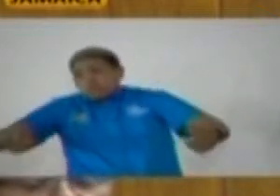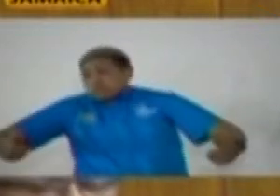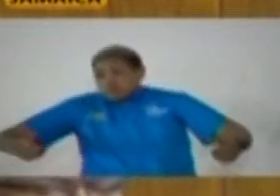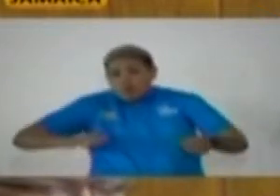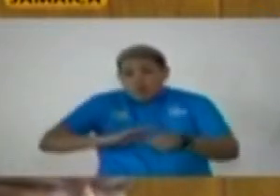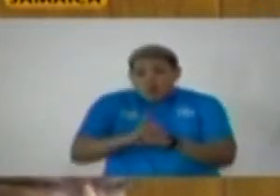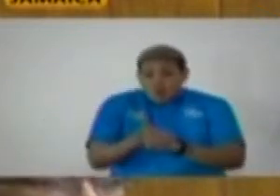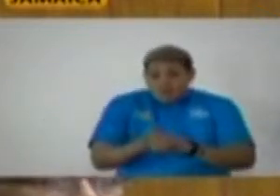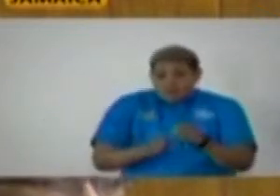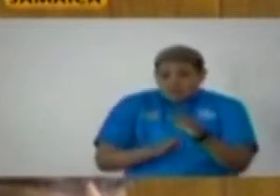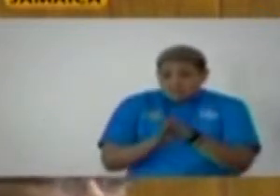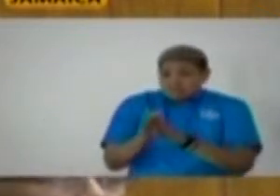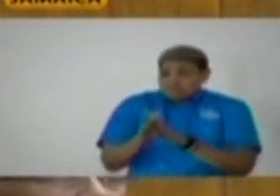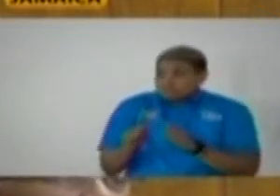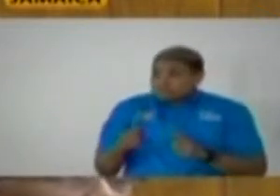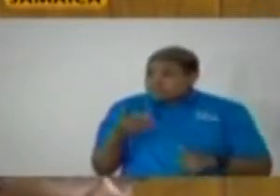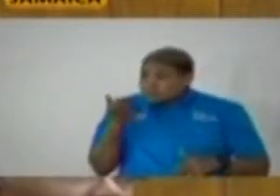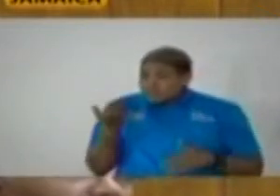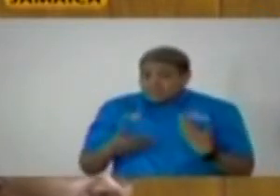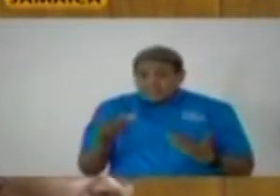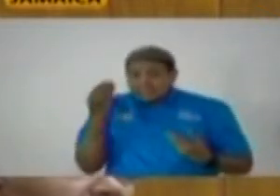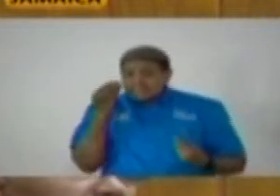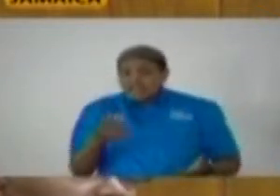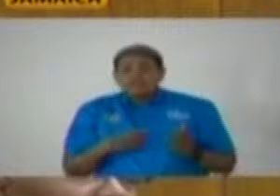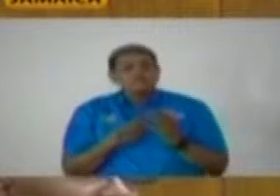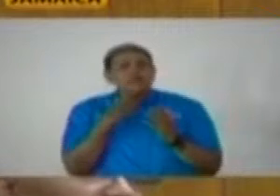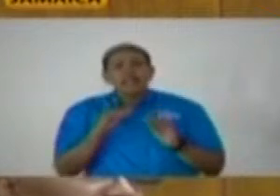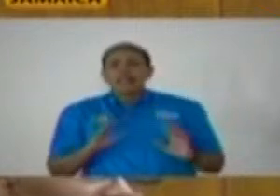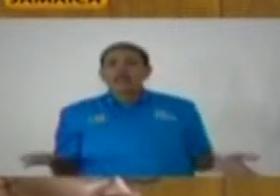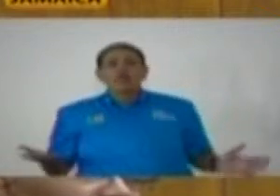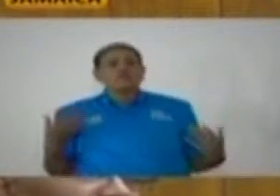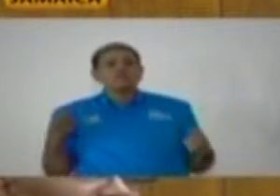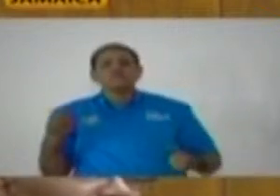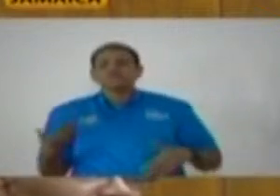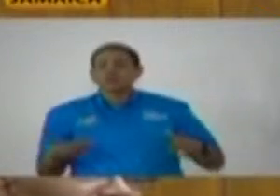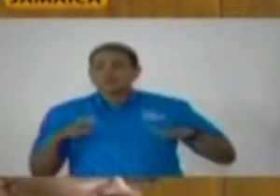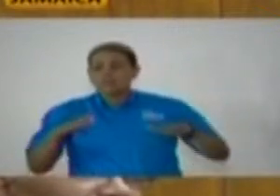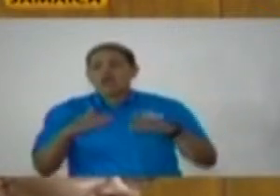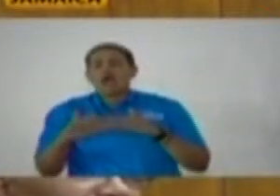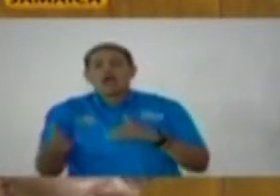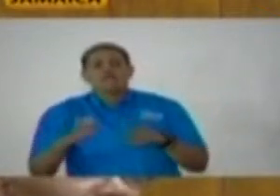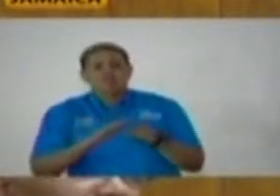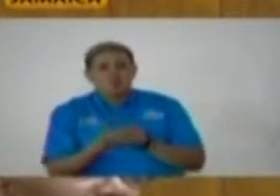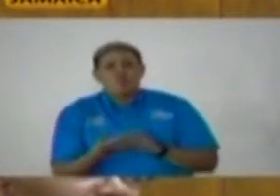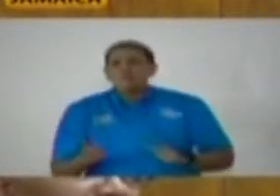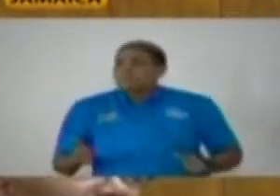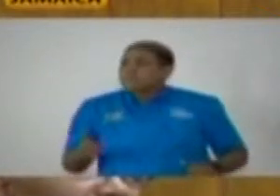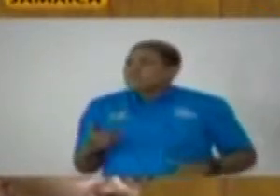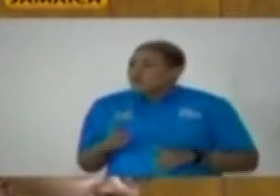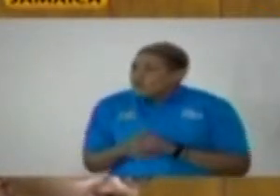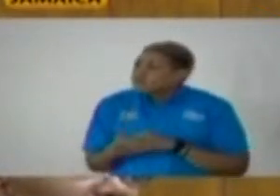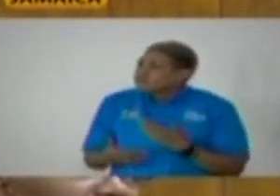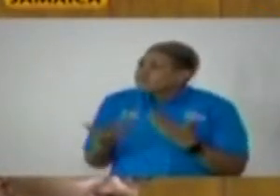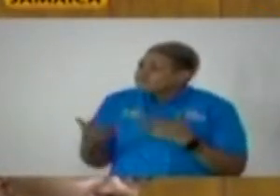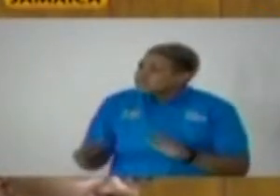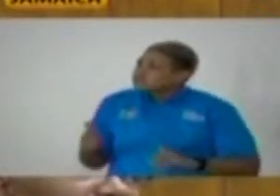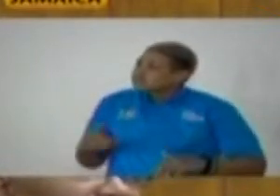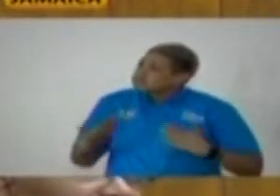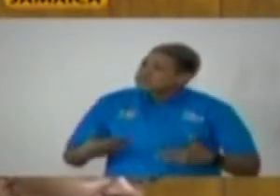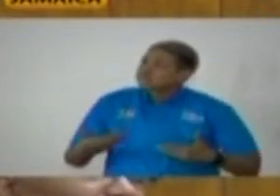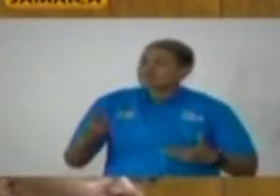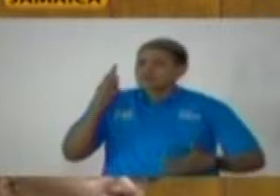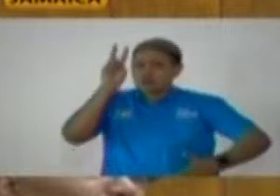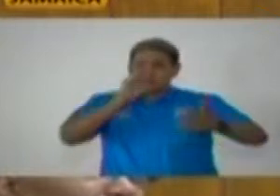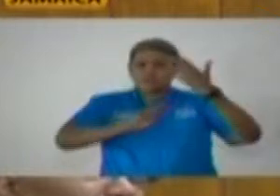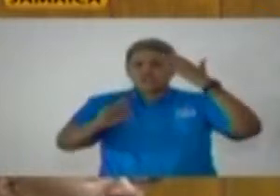COVID, right? The data says it. We're not arguing with that. But having recovered well, when you look at what the projection from